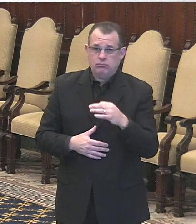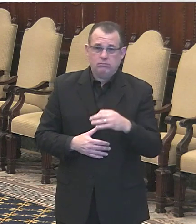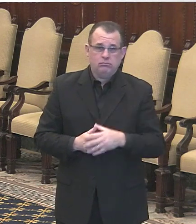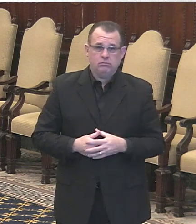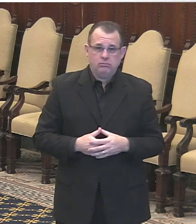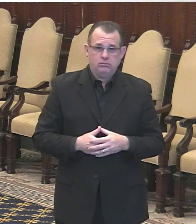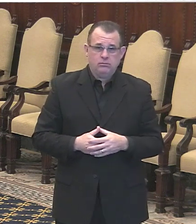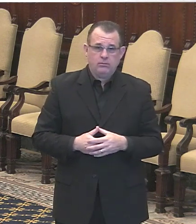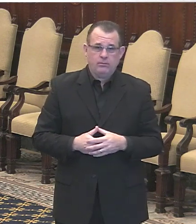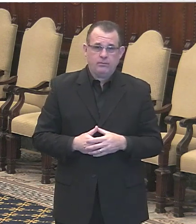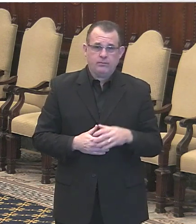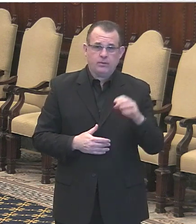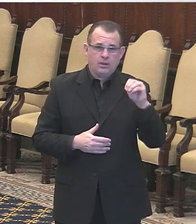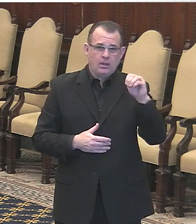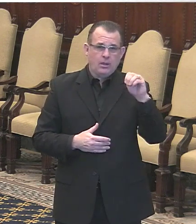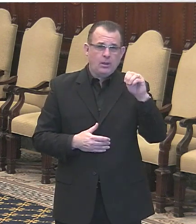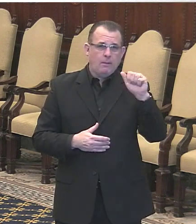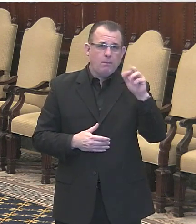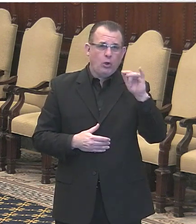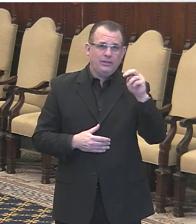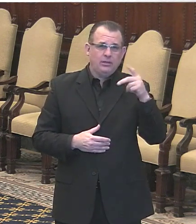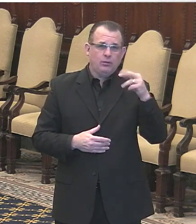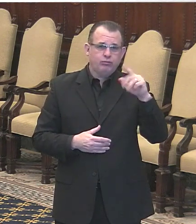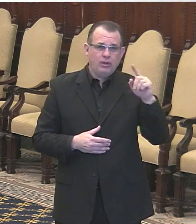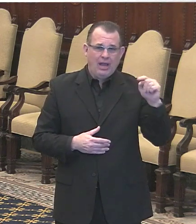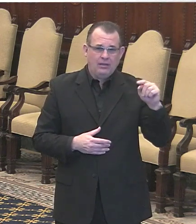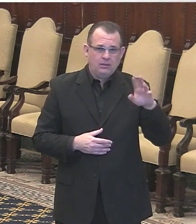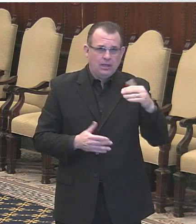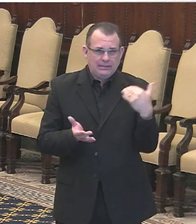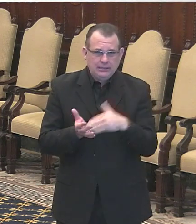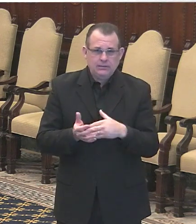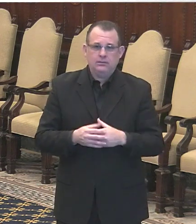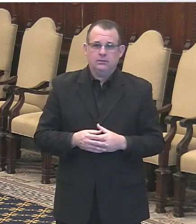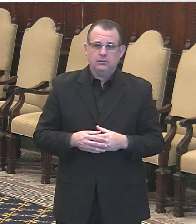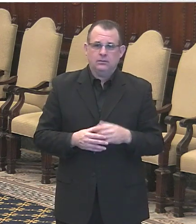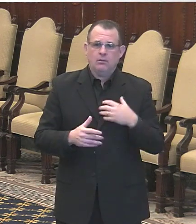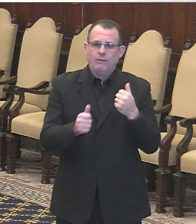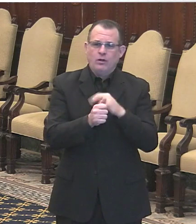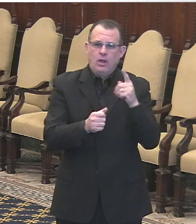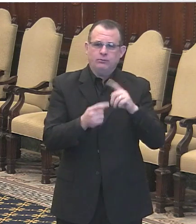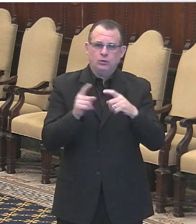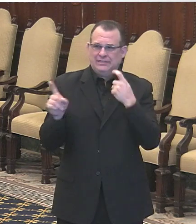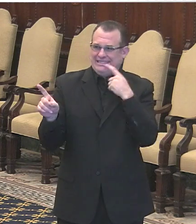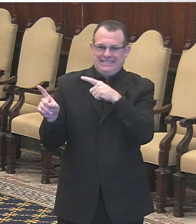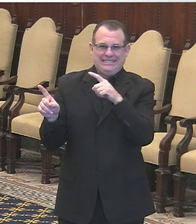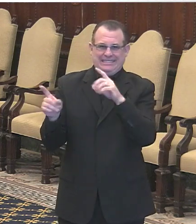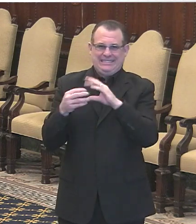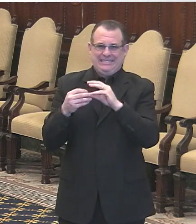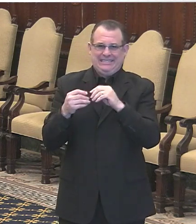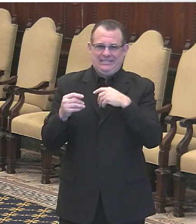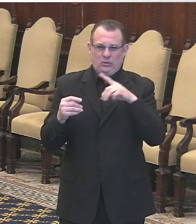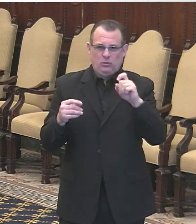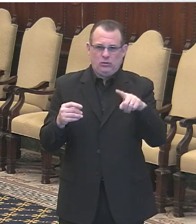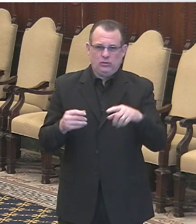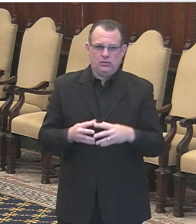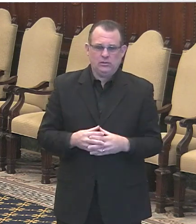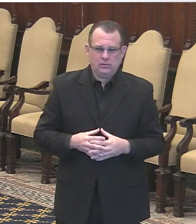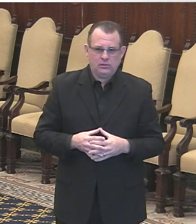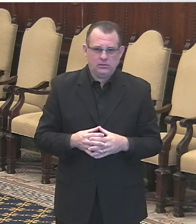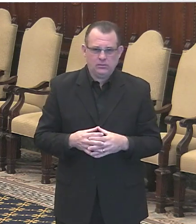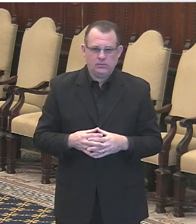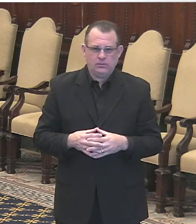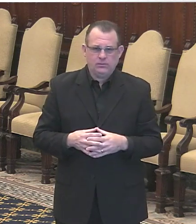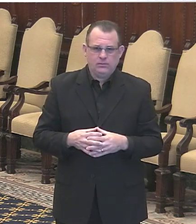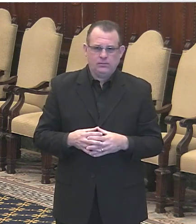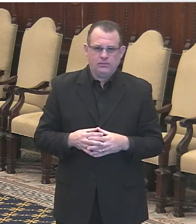Martin Pratt of Philly YBN. A follow-up to Rudy's question. I think that one thing I'm